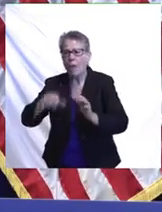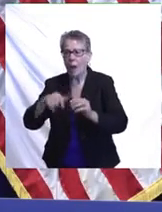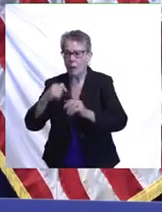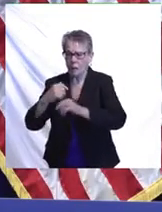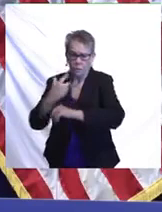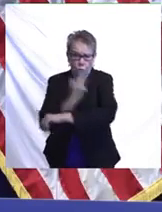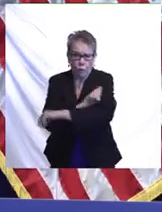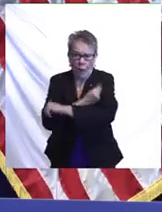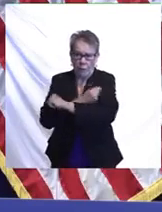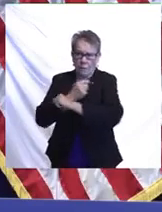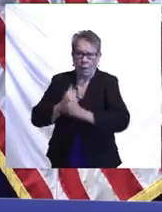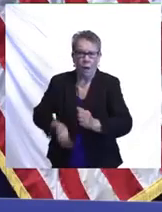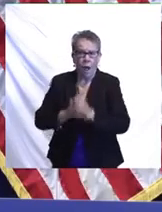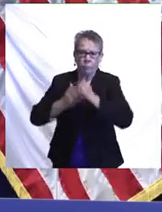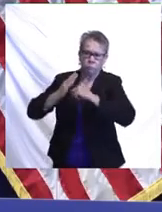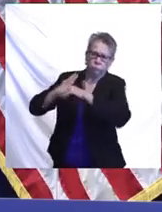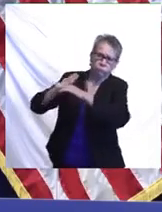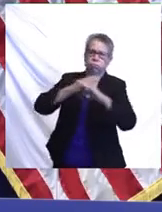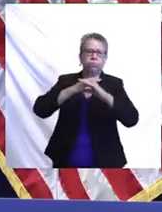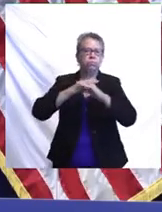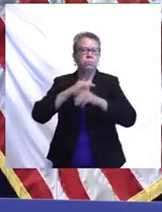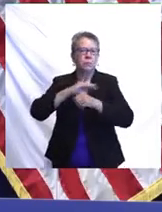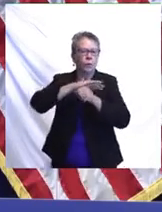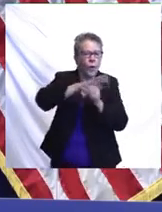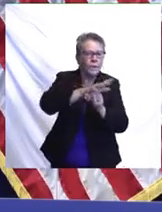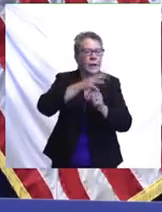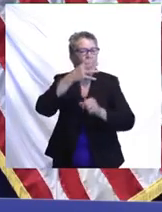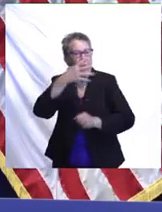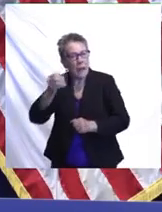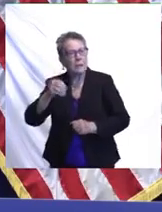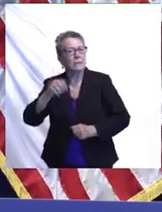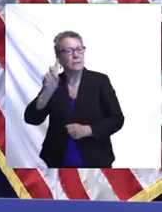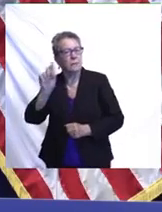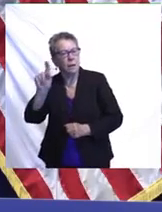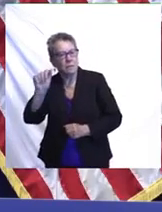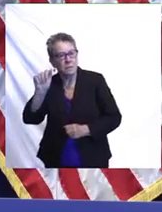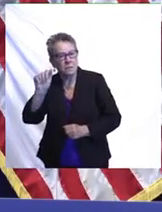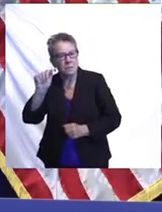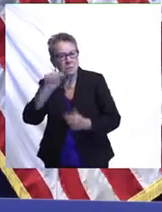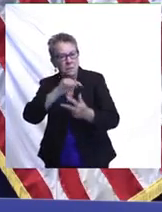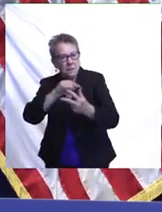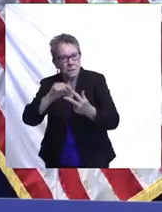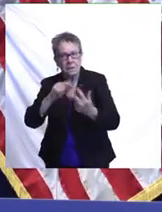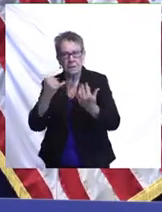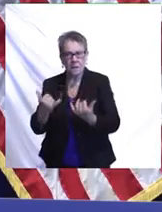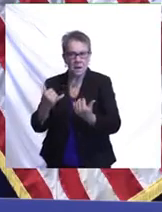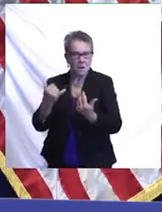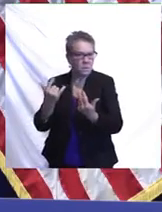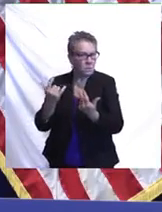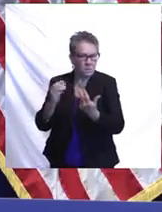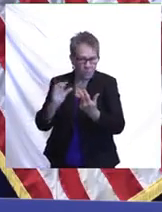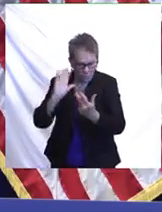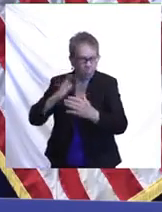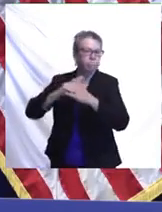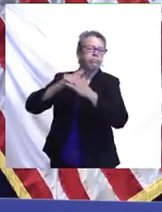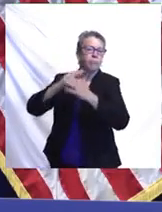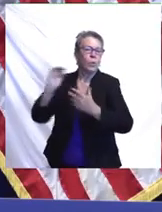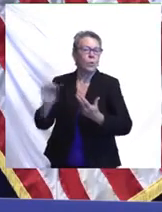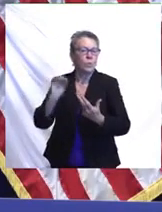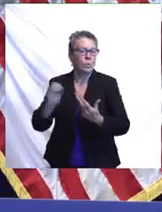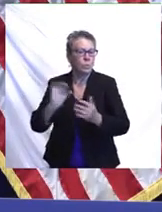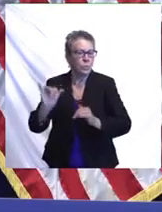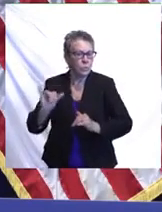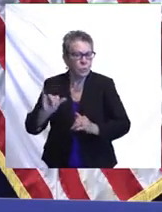over time. As reported previously, the effectiveness of all three variants decrease over time. A